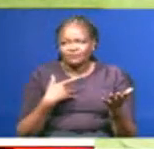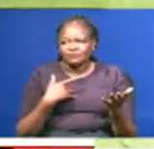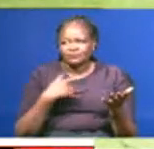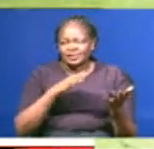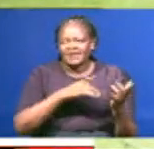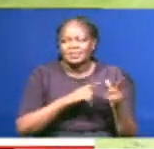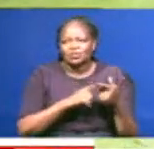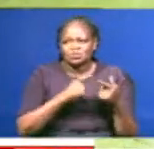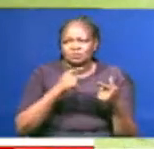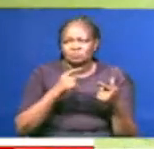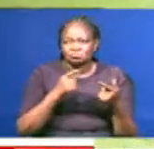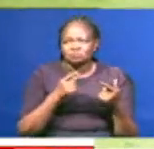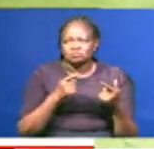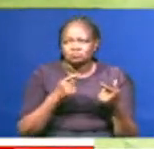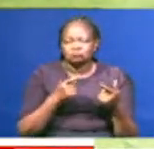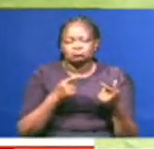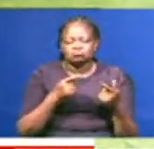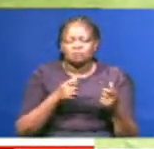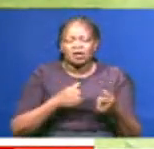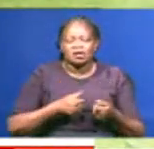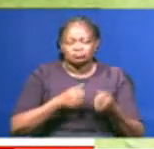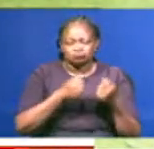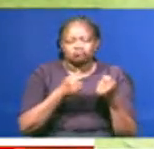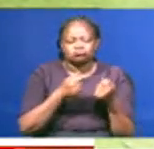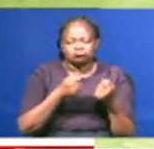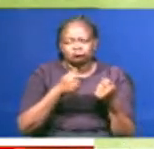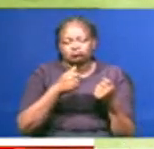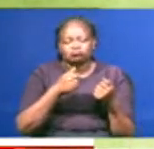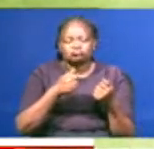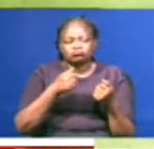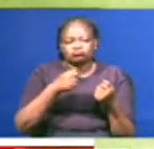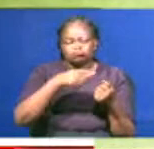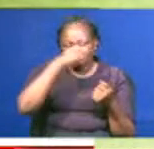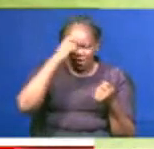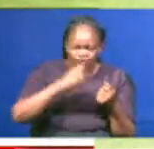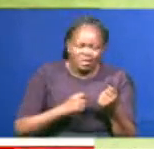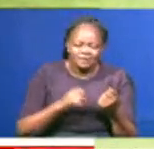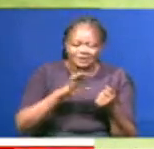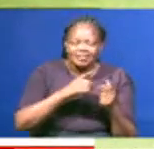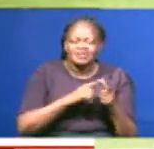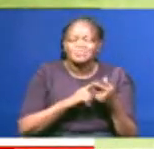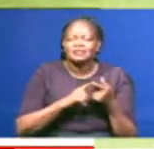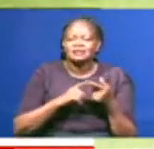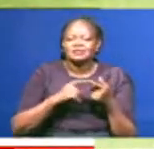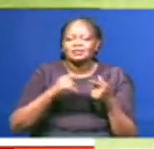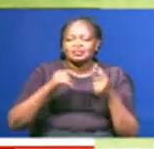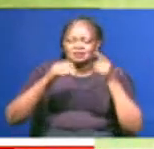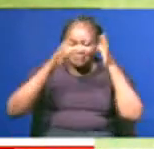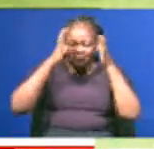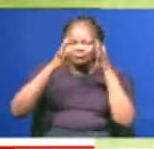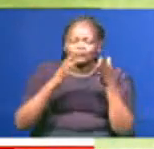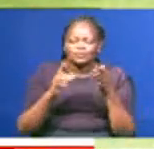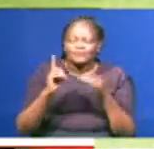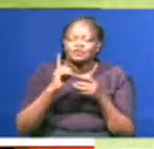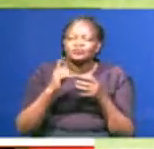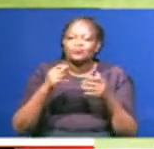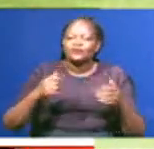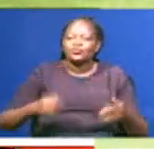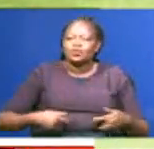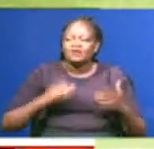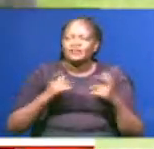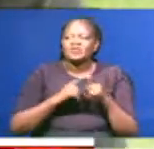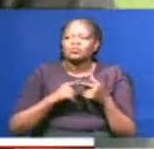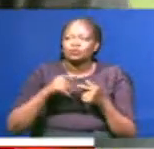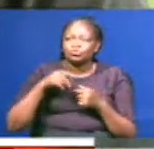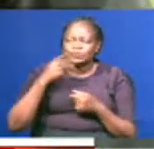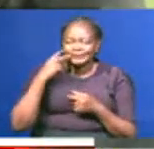known as the Hustlers Bazaar. This is an initiative of the Ministry of Youth Affairs, the Arts and Sports. Let's take a walk